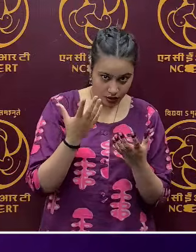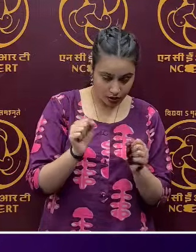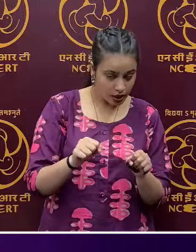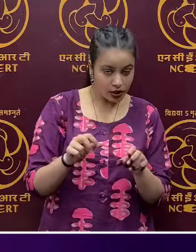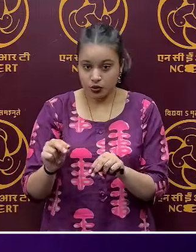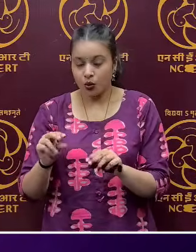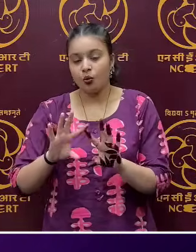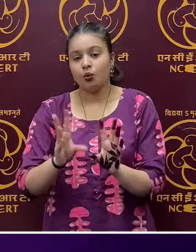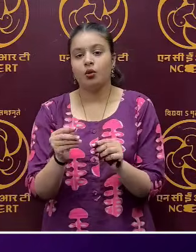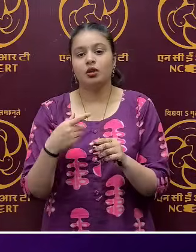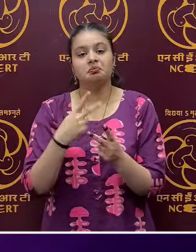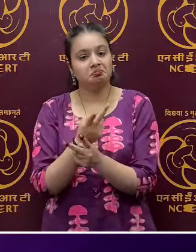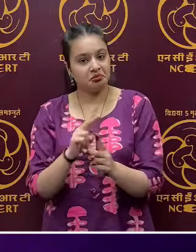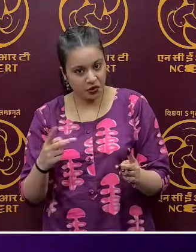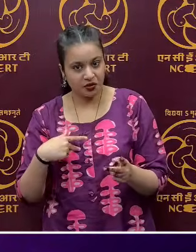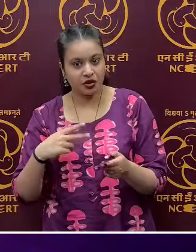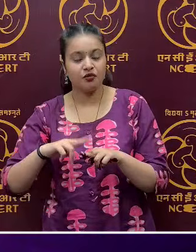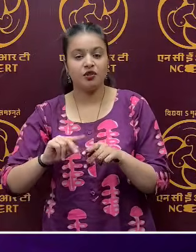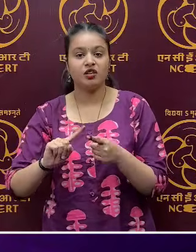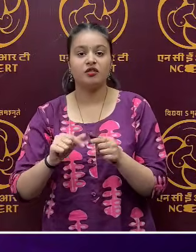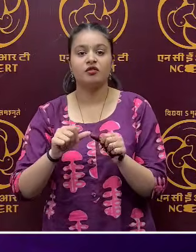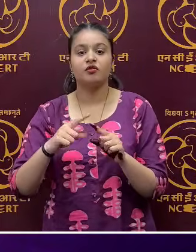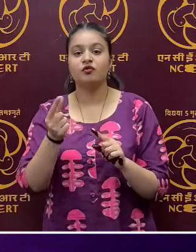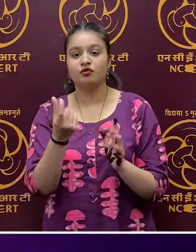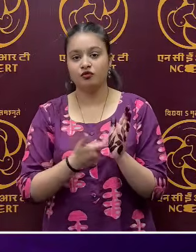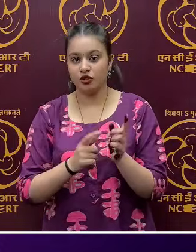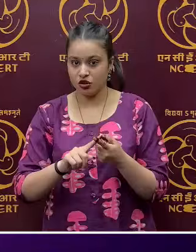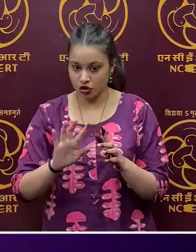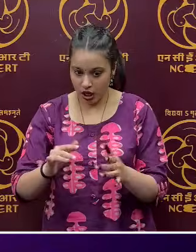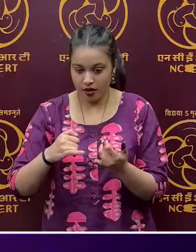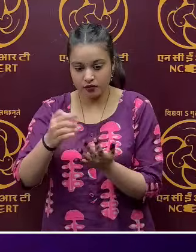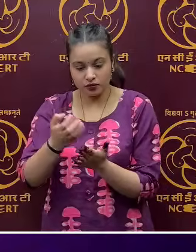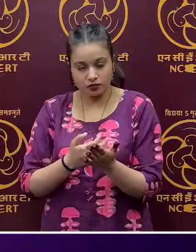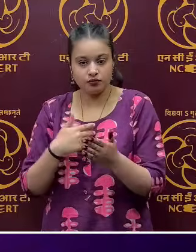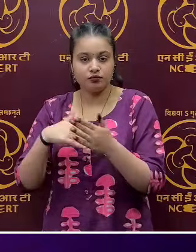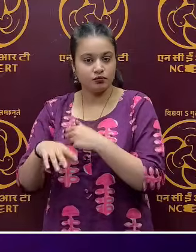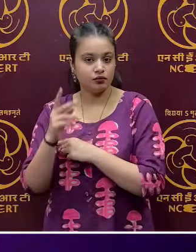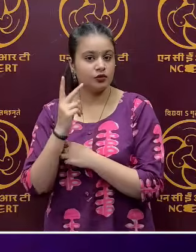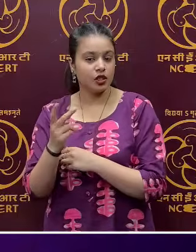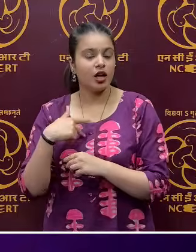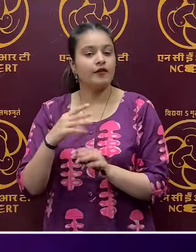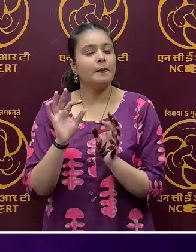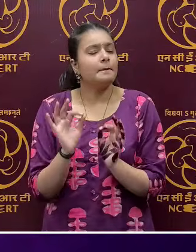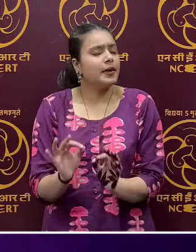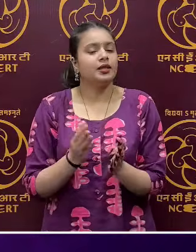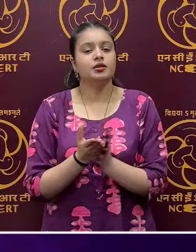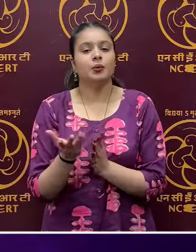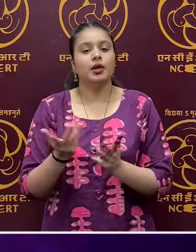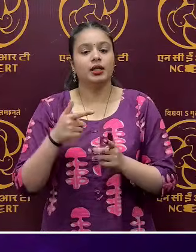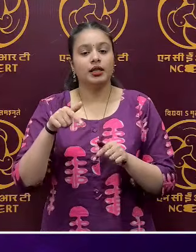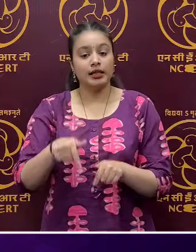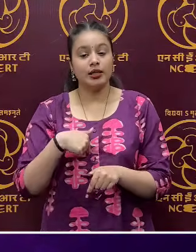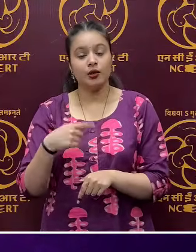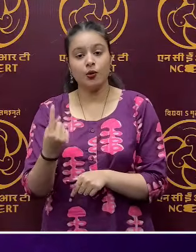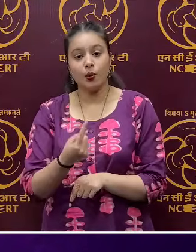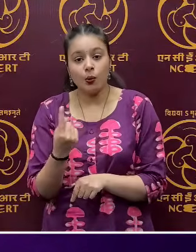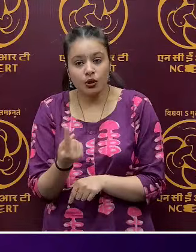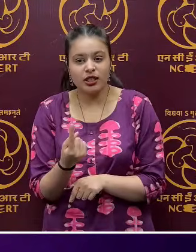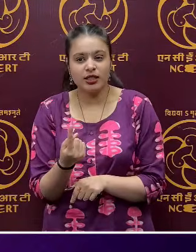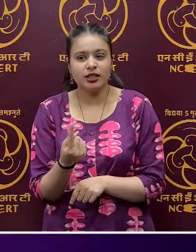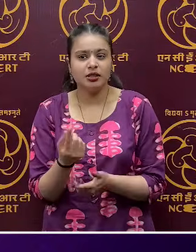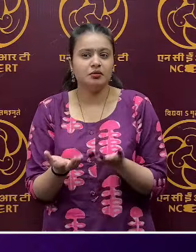many interesting features which we will of course witness today in the session. And the most amazing part is that it is not just about